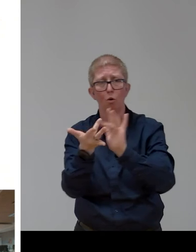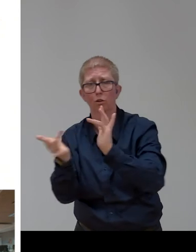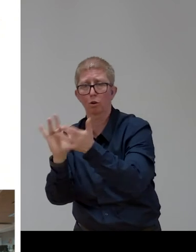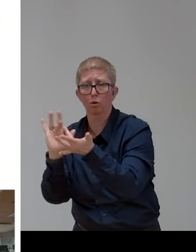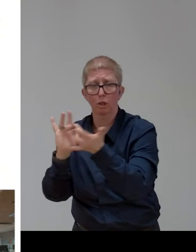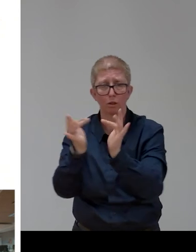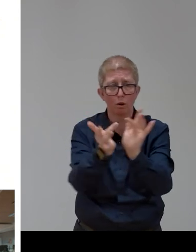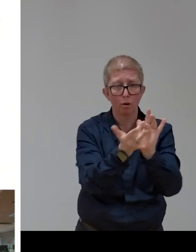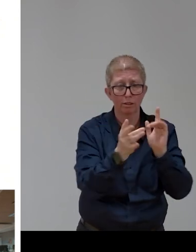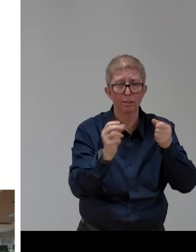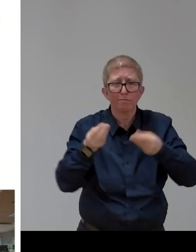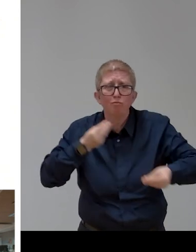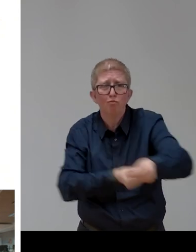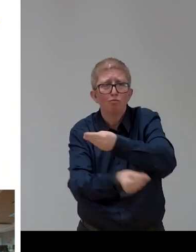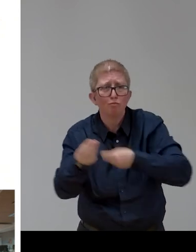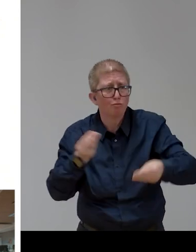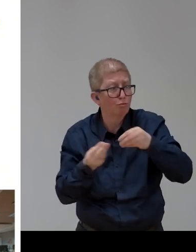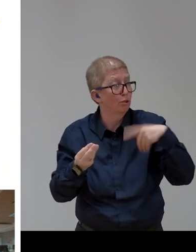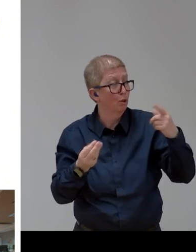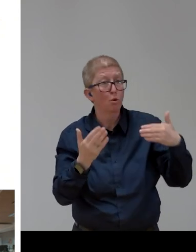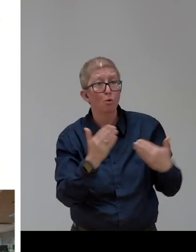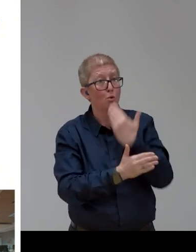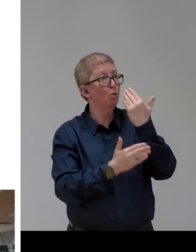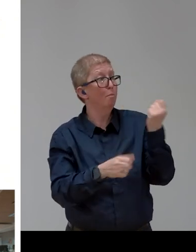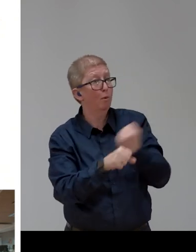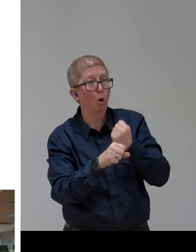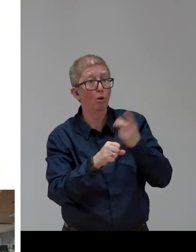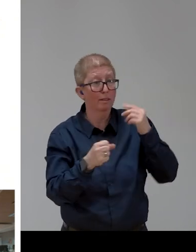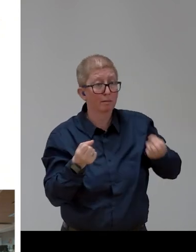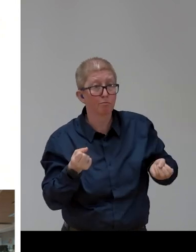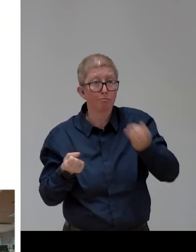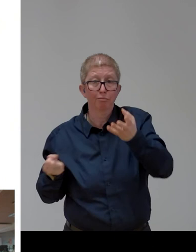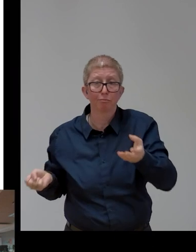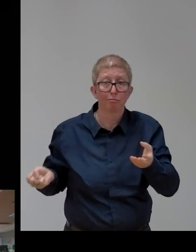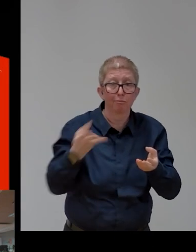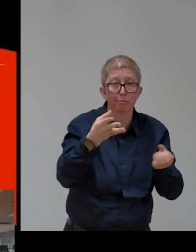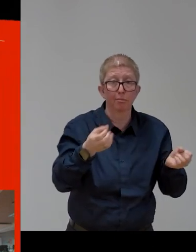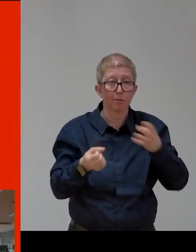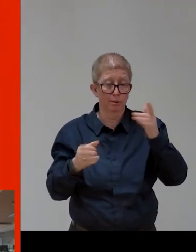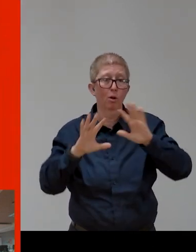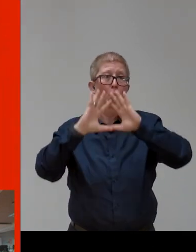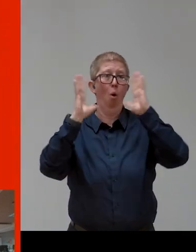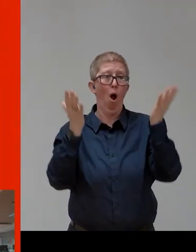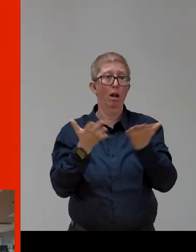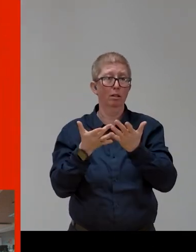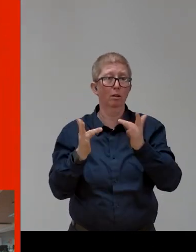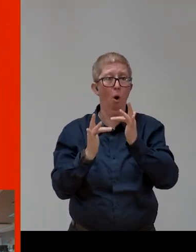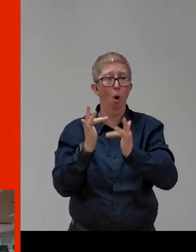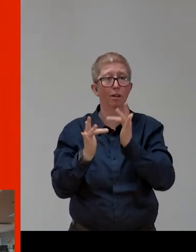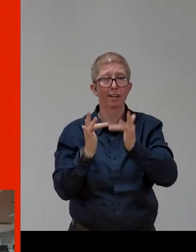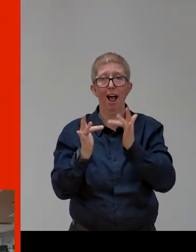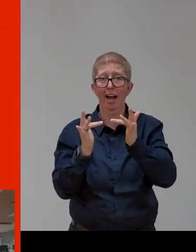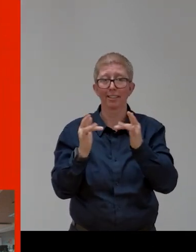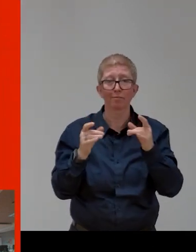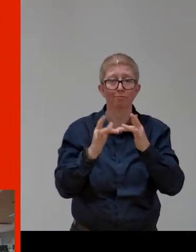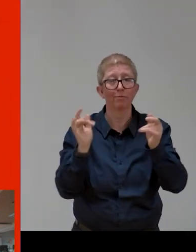new contributions and to make our knowledge and expertise available to other entities. We are therefore very happy